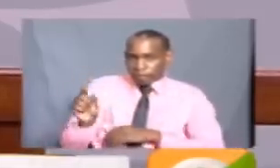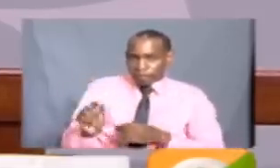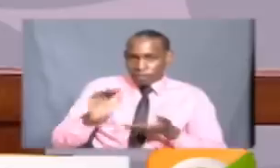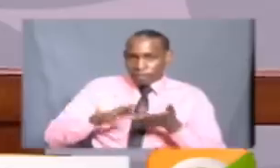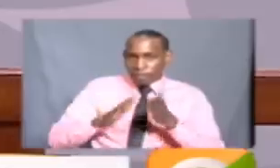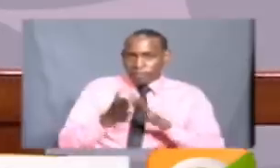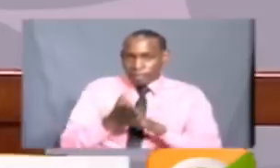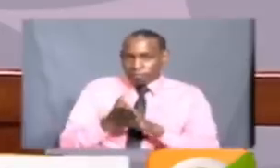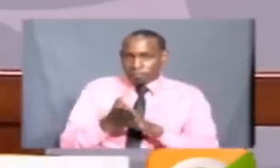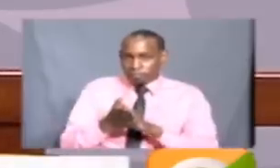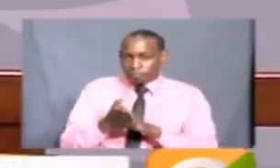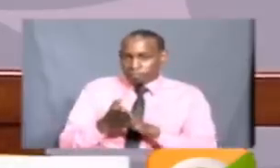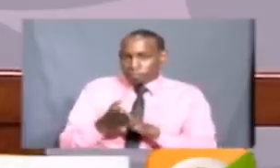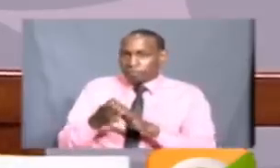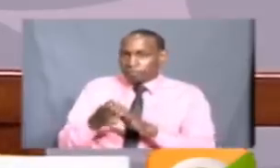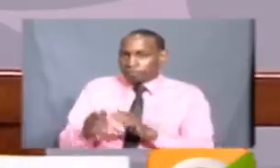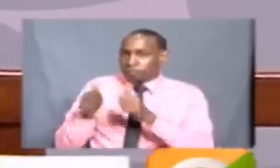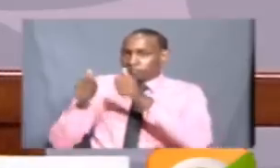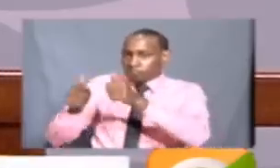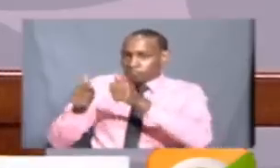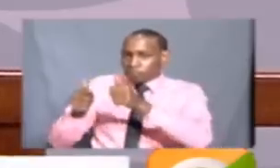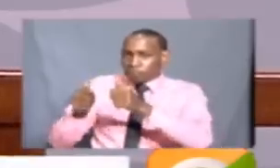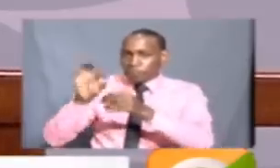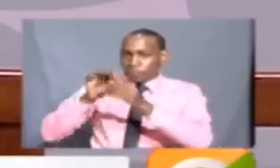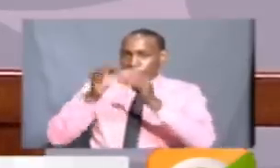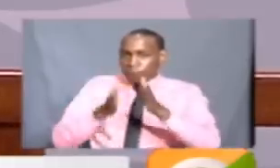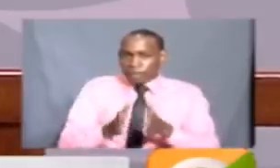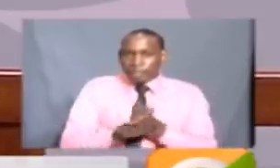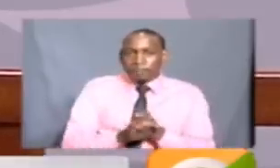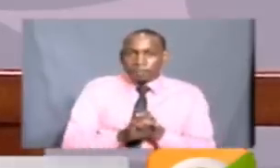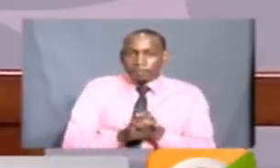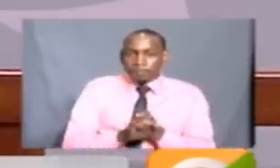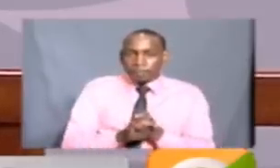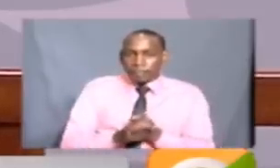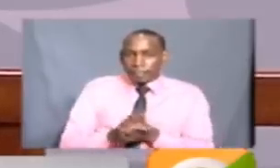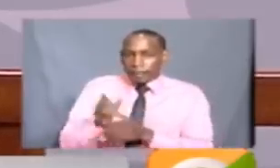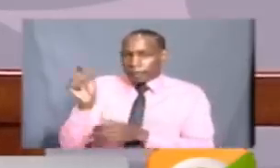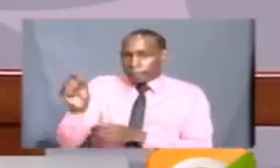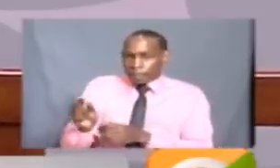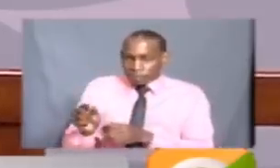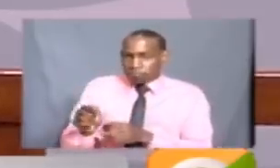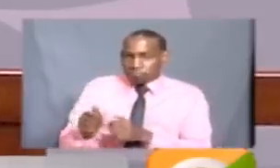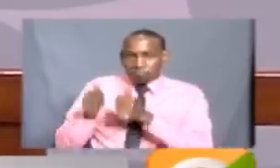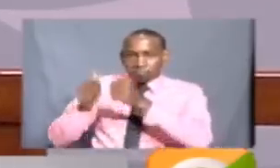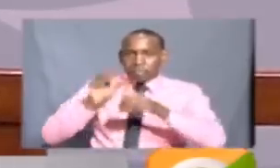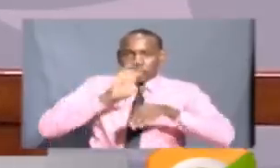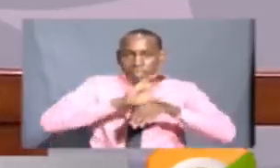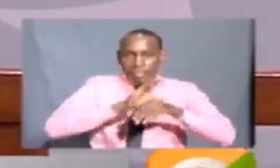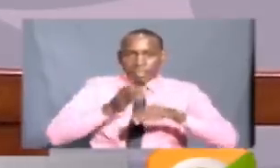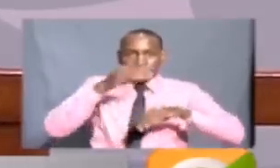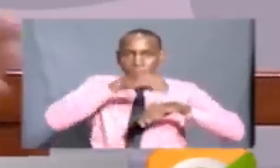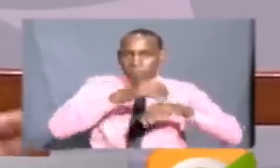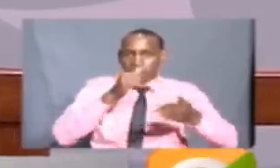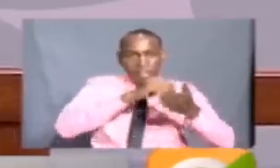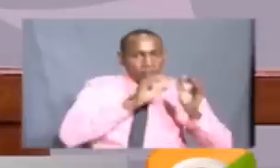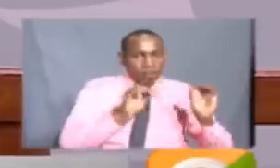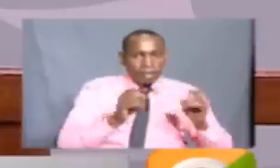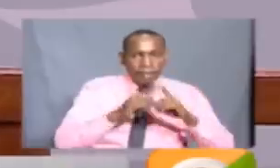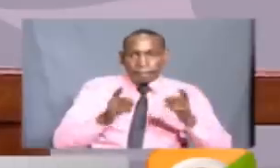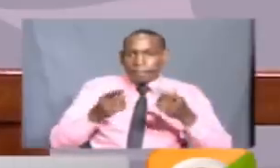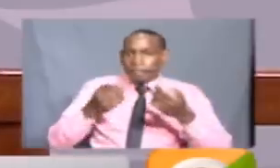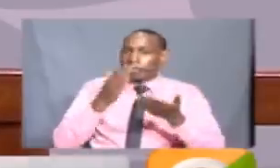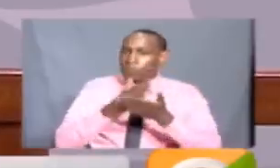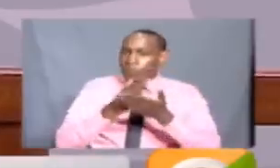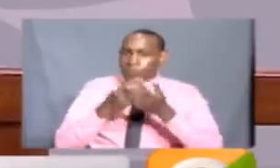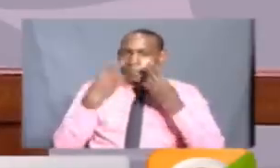becomes attractive to the electorate. That person becomes attractive to the churches. Yeah. The mosques have been exempt in this. But you and me have seen